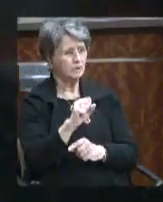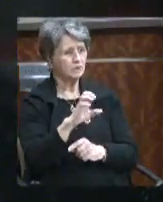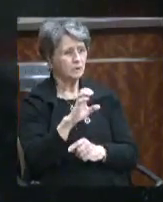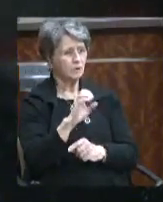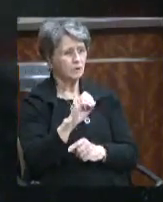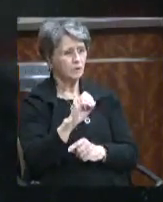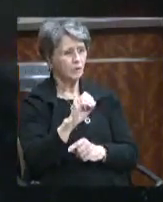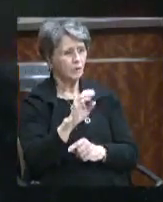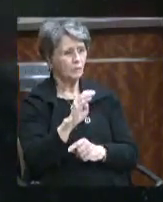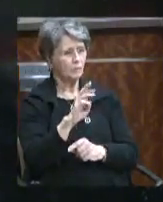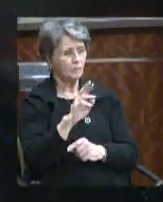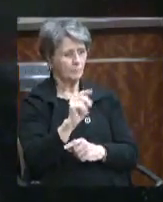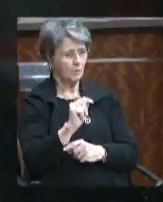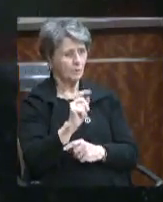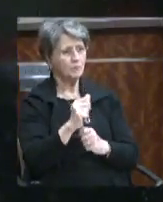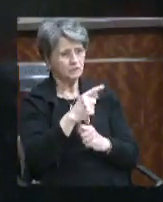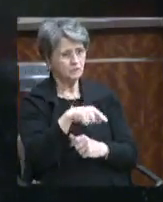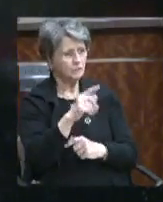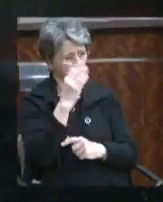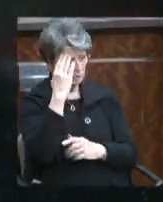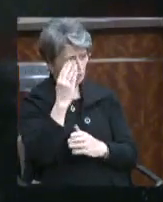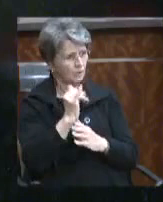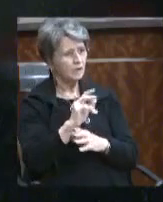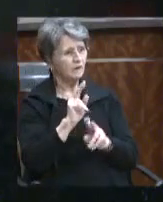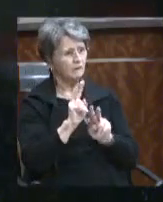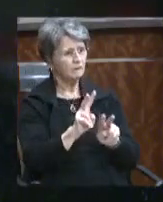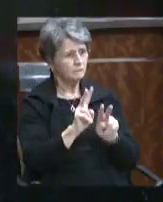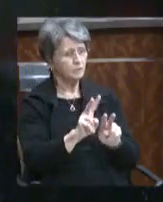had a meeting, but funeral services for